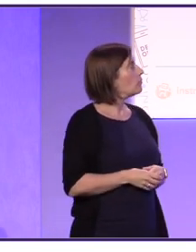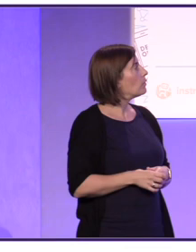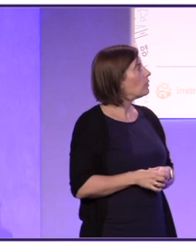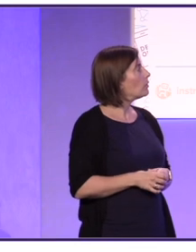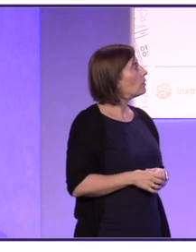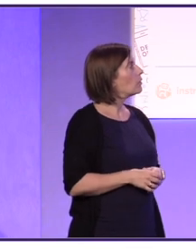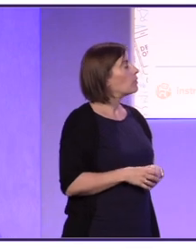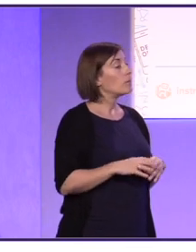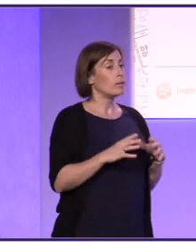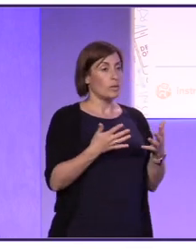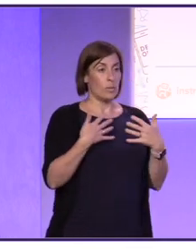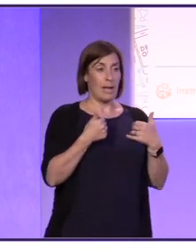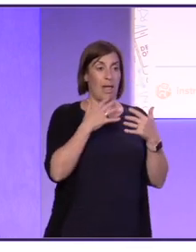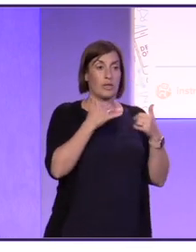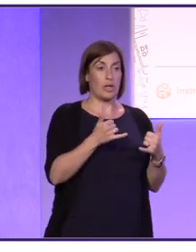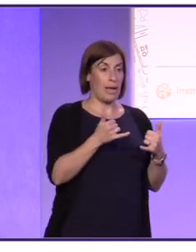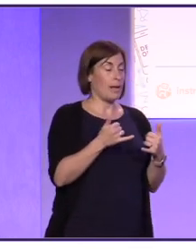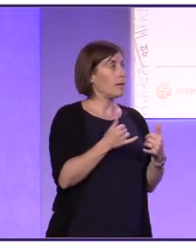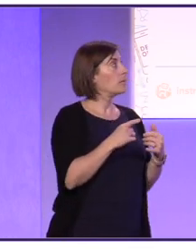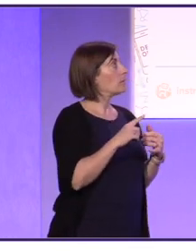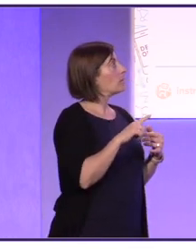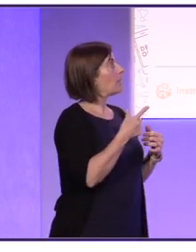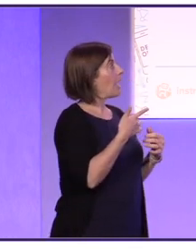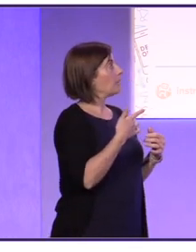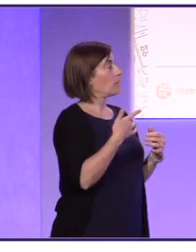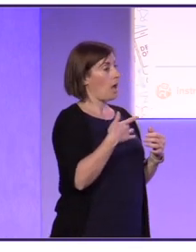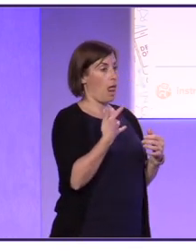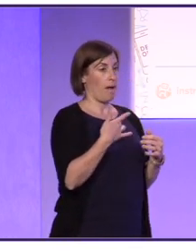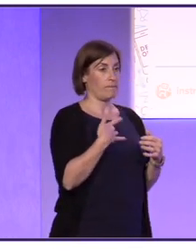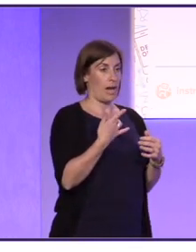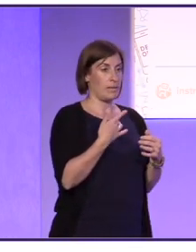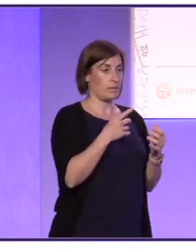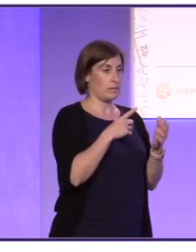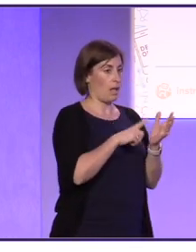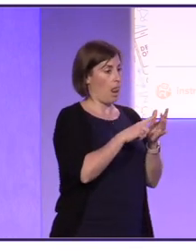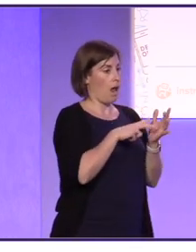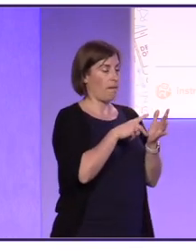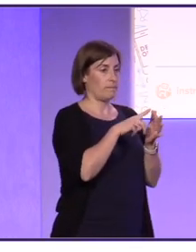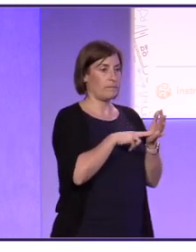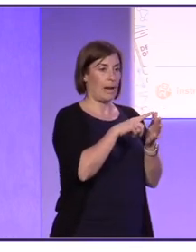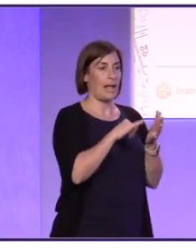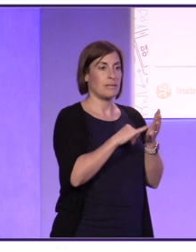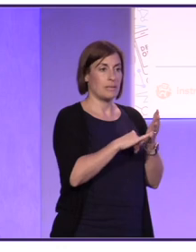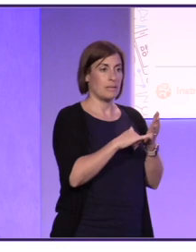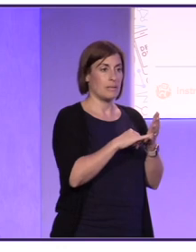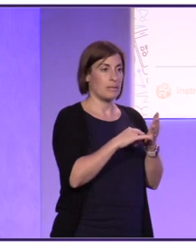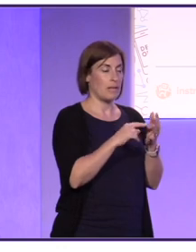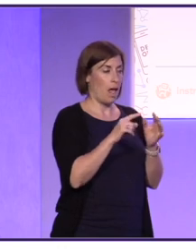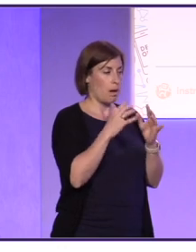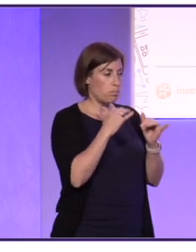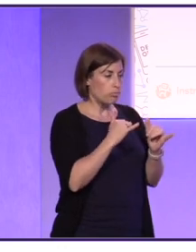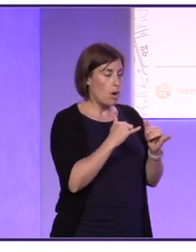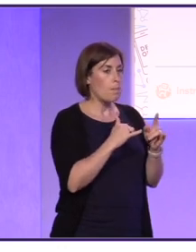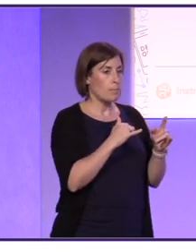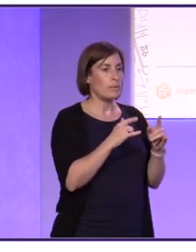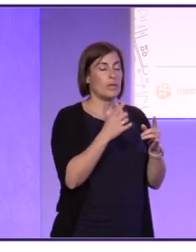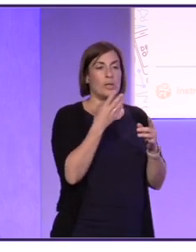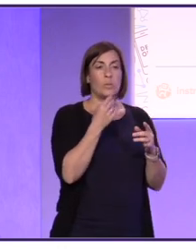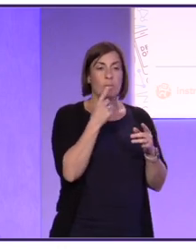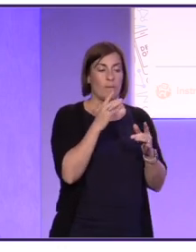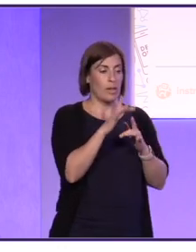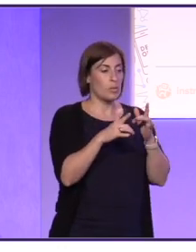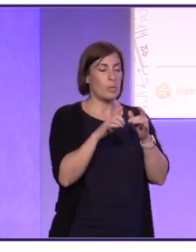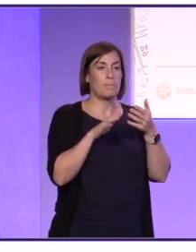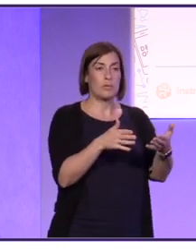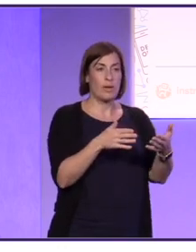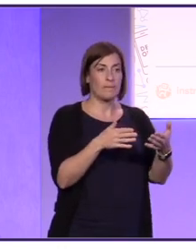Health checks and liveness probes, they give you some of the picture. And they're particularly useful with sort of web services and such like.